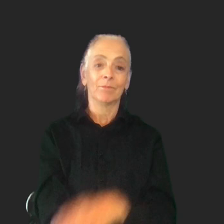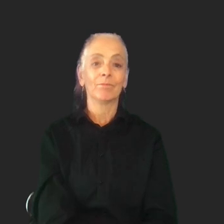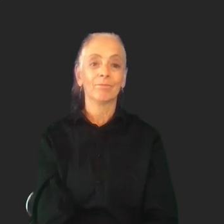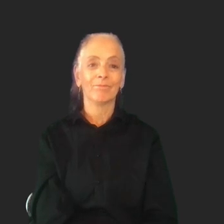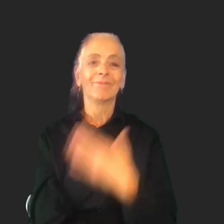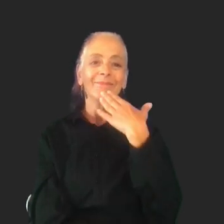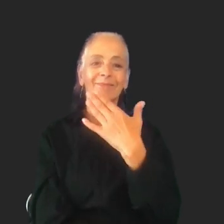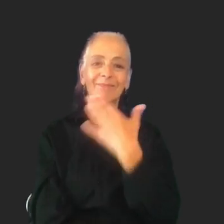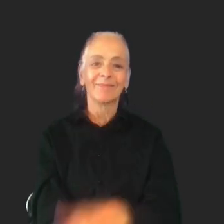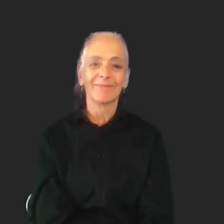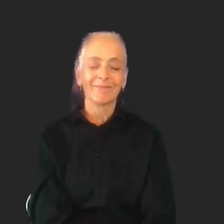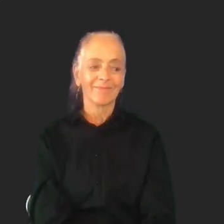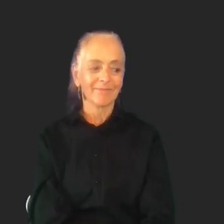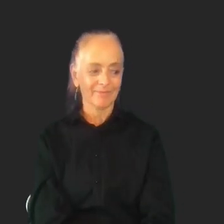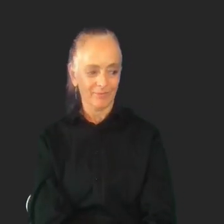thanks